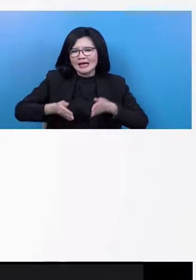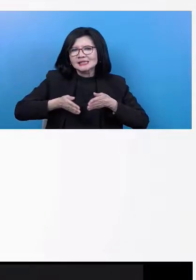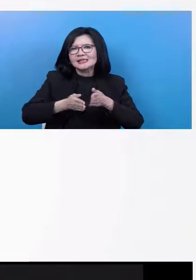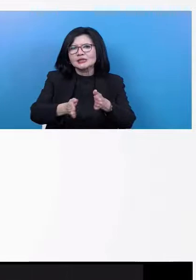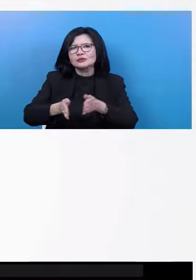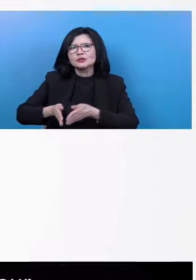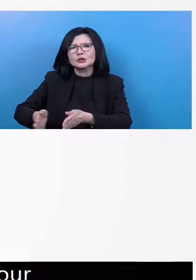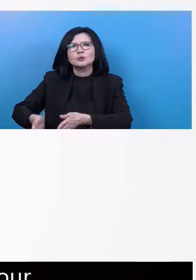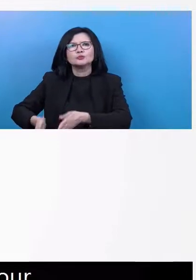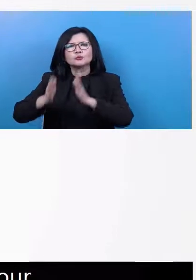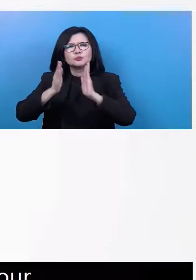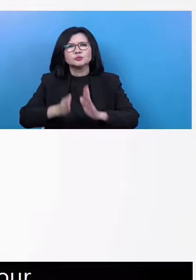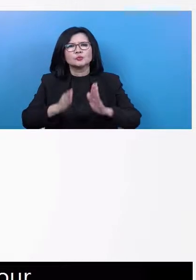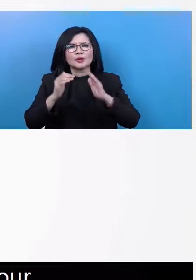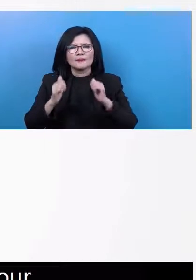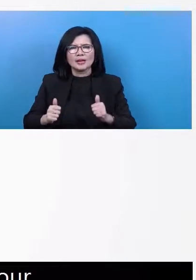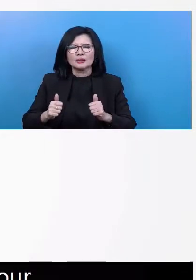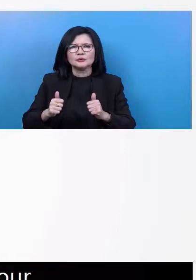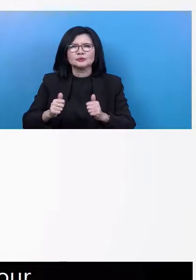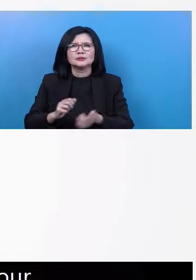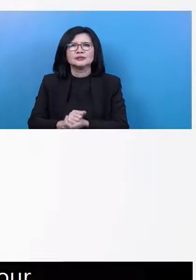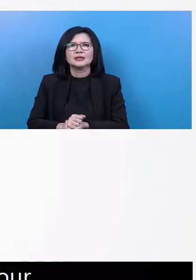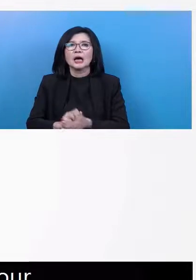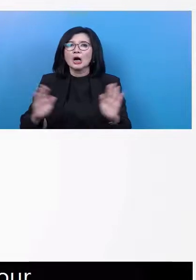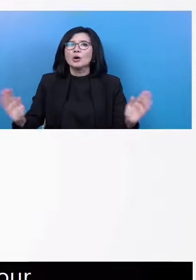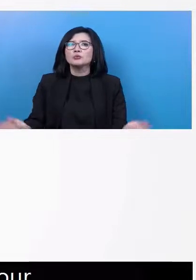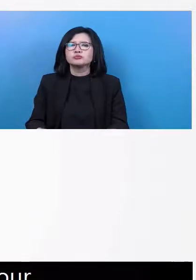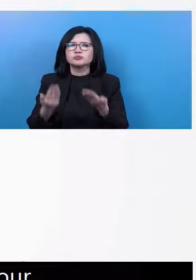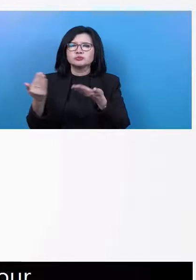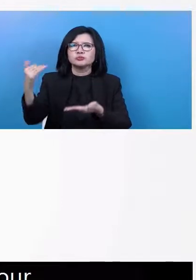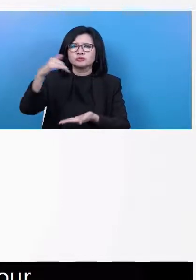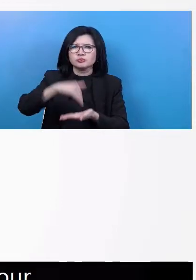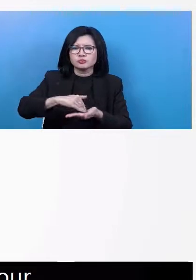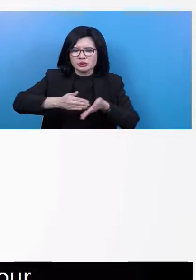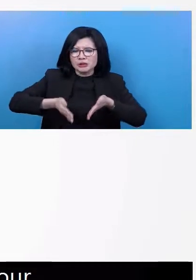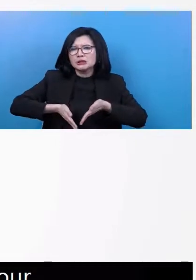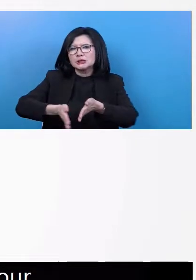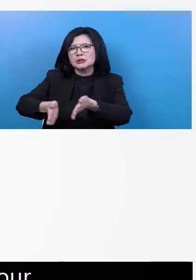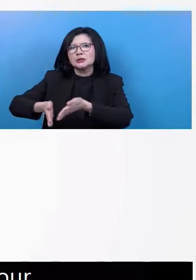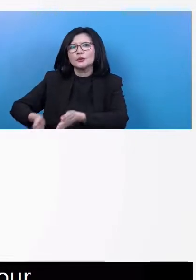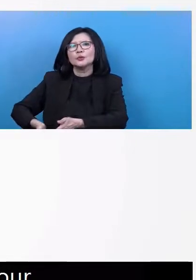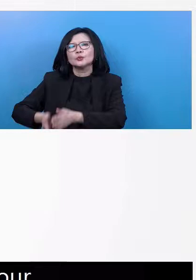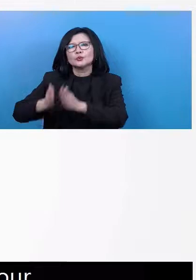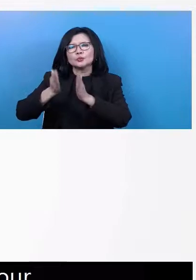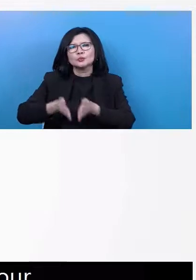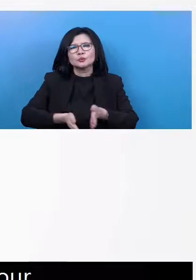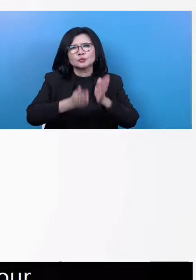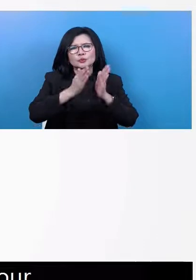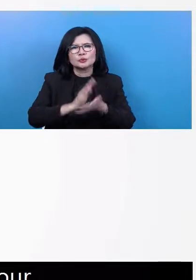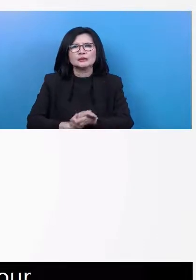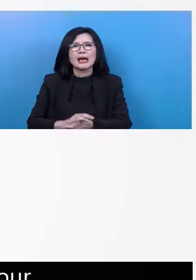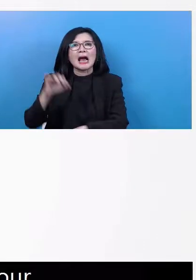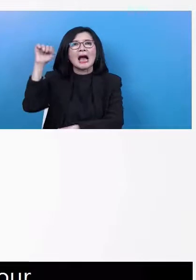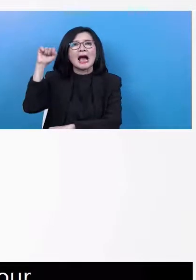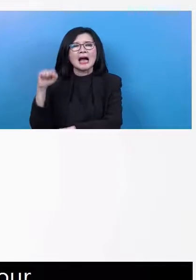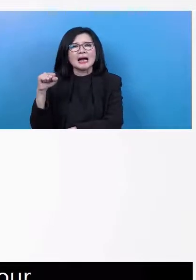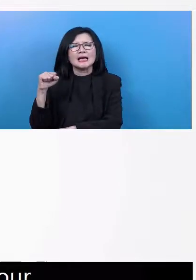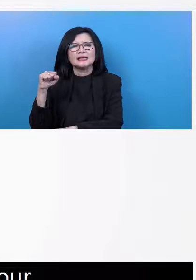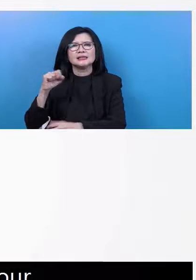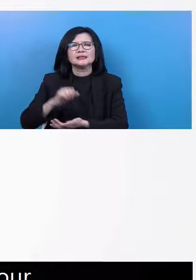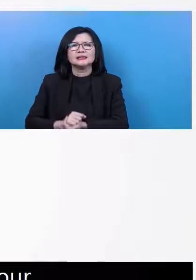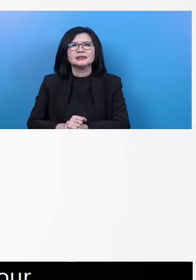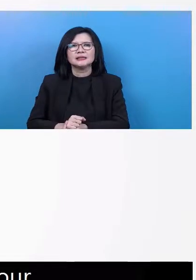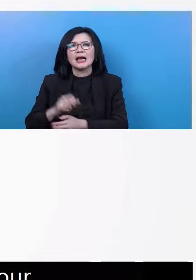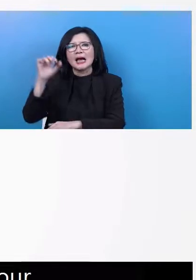for the kind of renewable energy, because we have a lot of solar